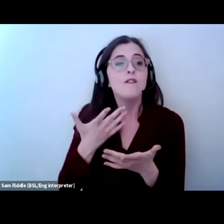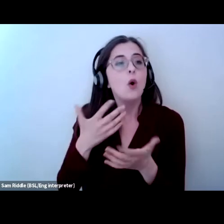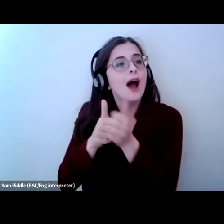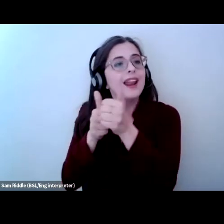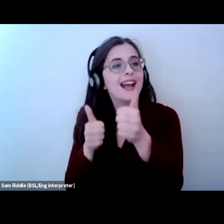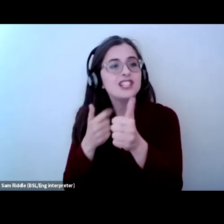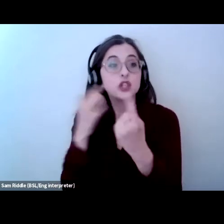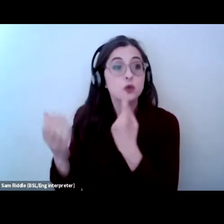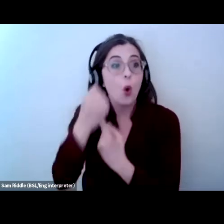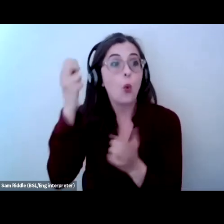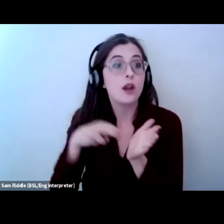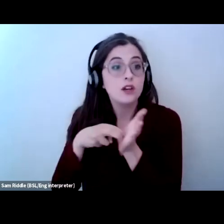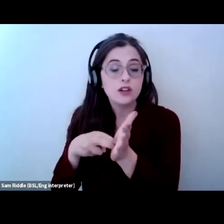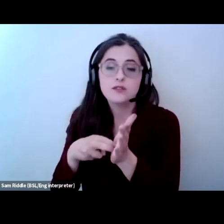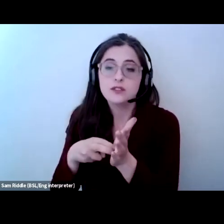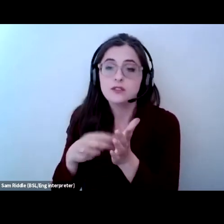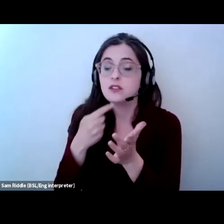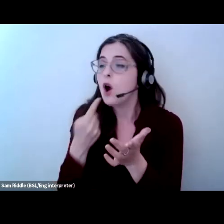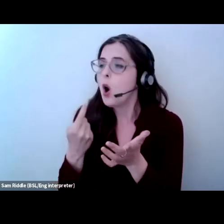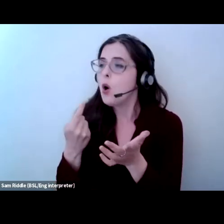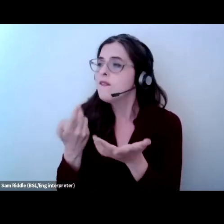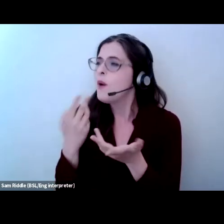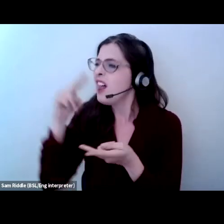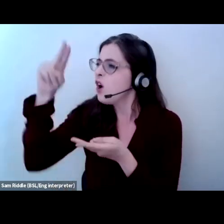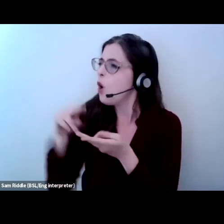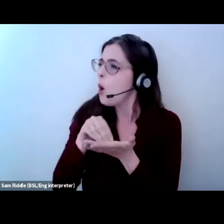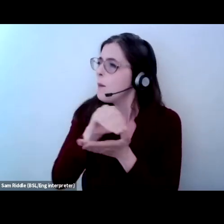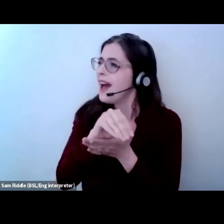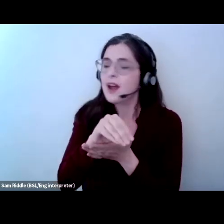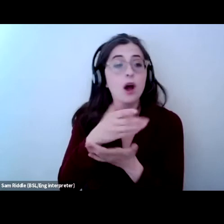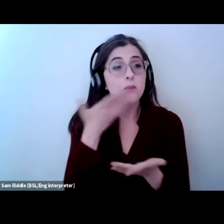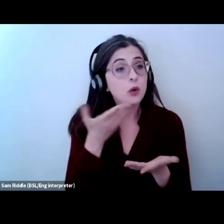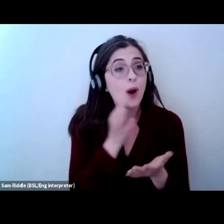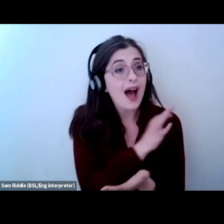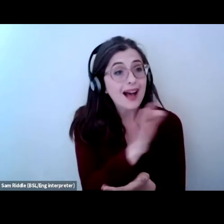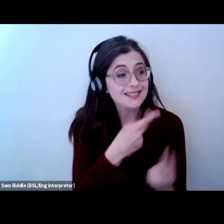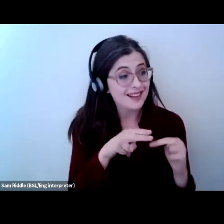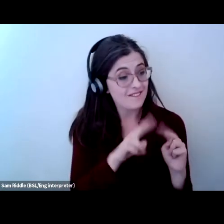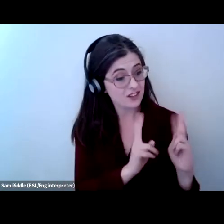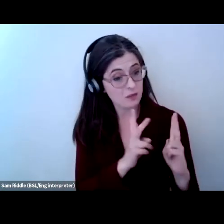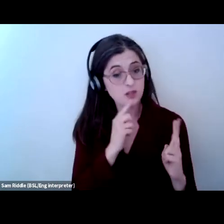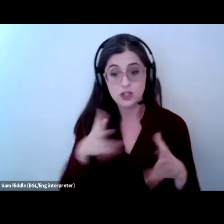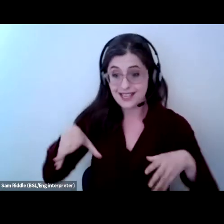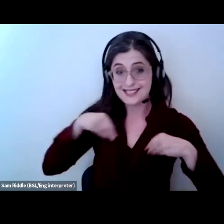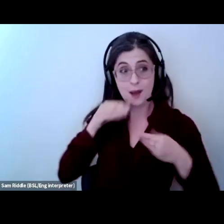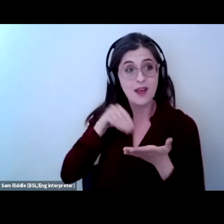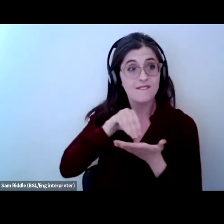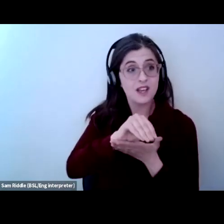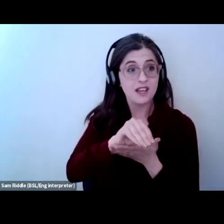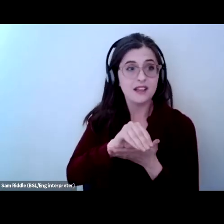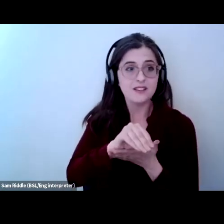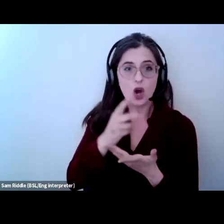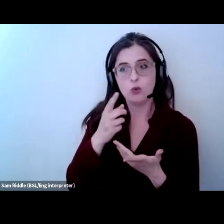prices without consulting interpreters as to whether they'd work for those prices. And there's this history